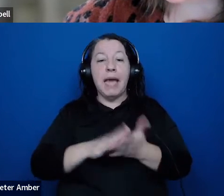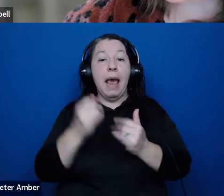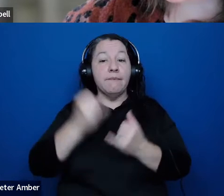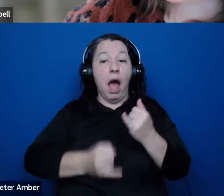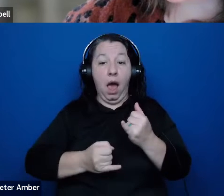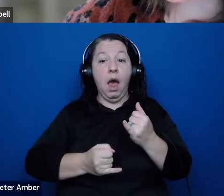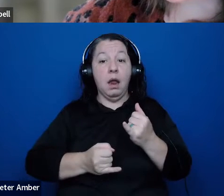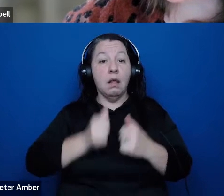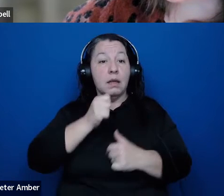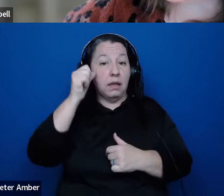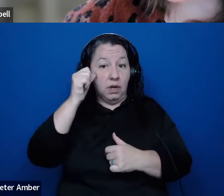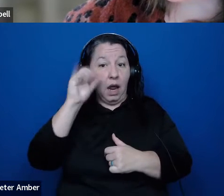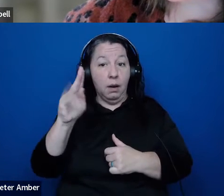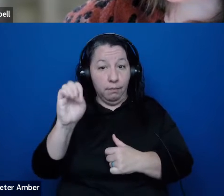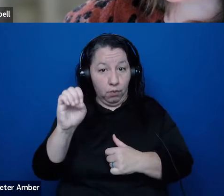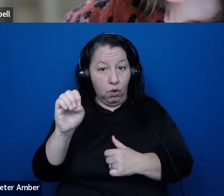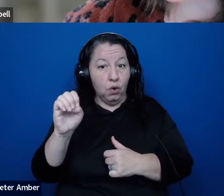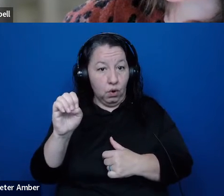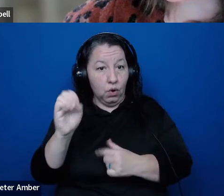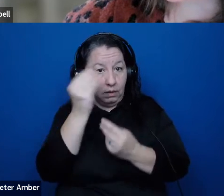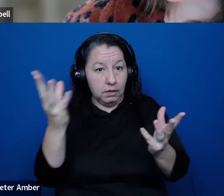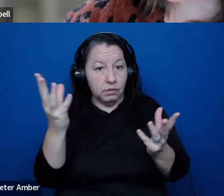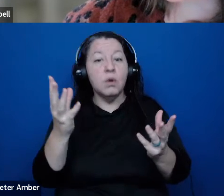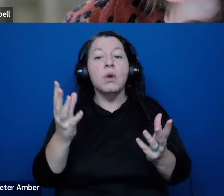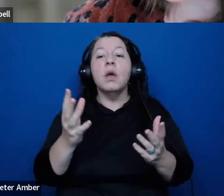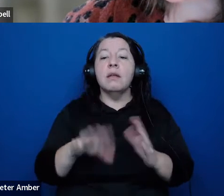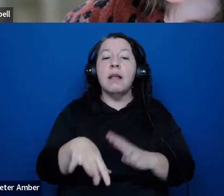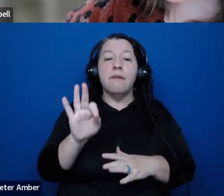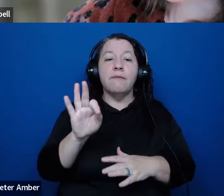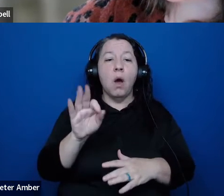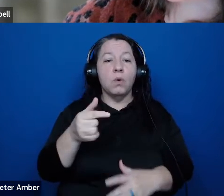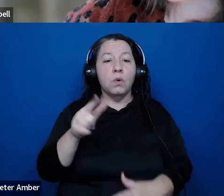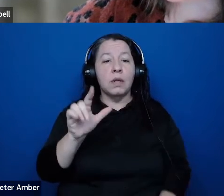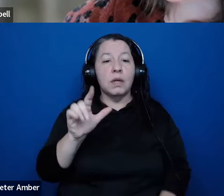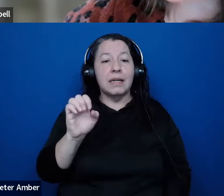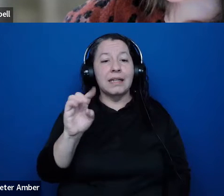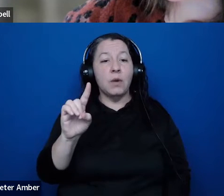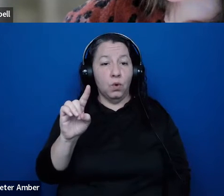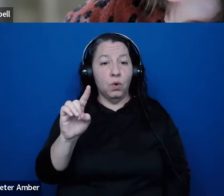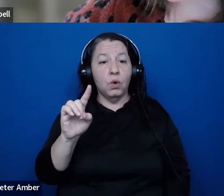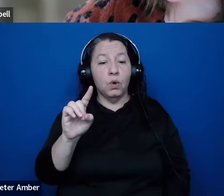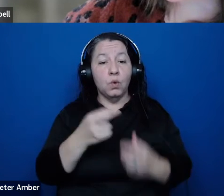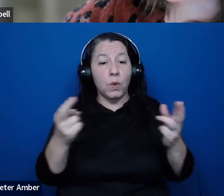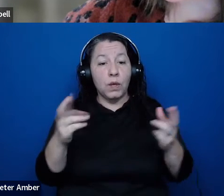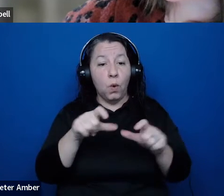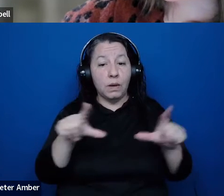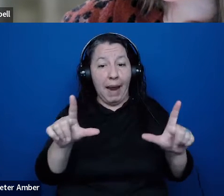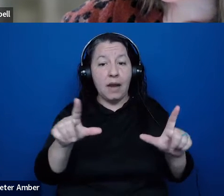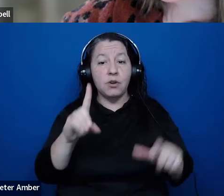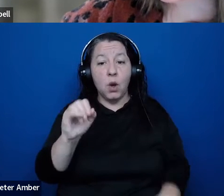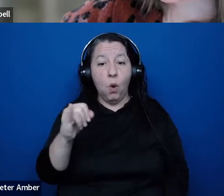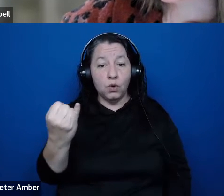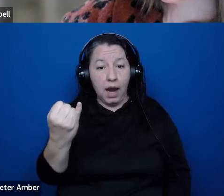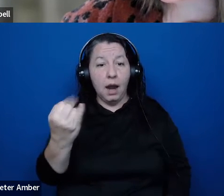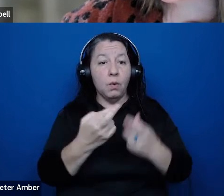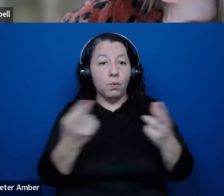noted. It can be found on the Glenwood resource page, Department of Justice Resource Center